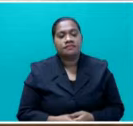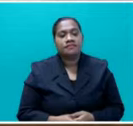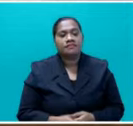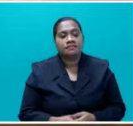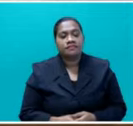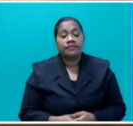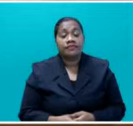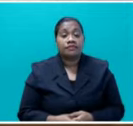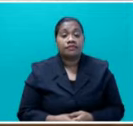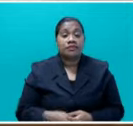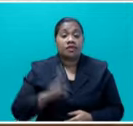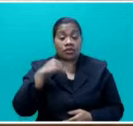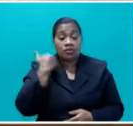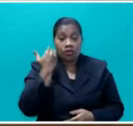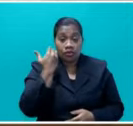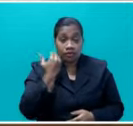Mr. Speaker, that as always,